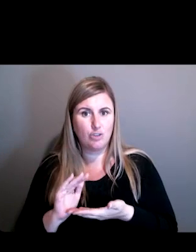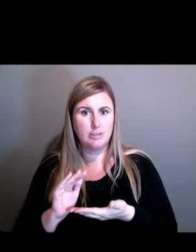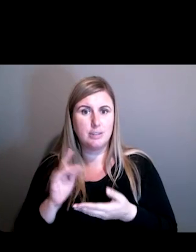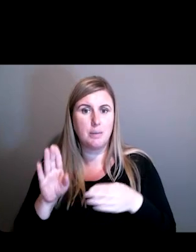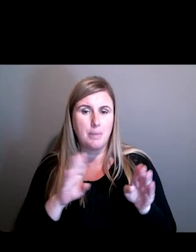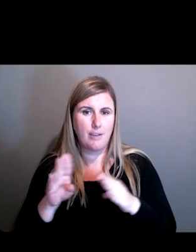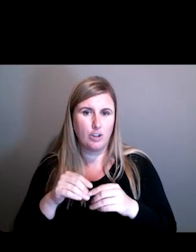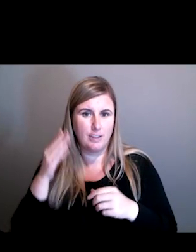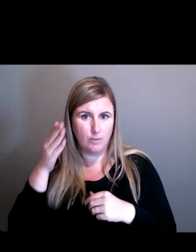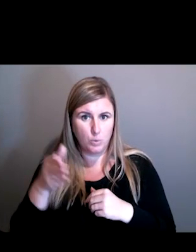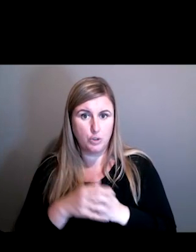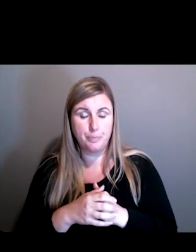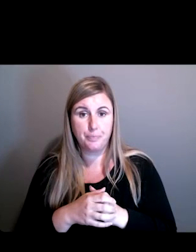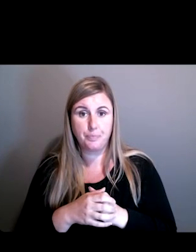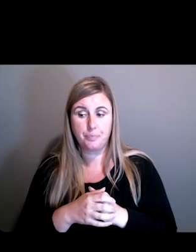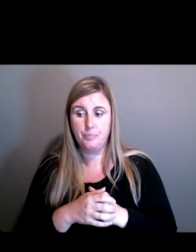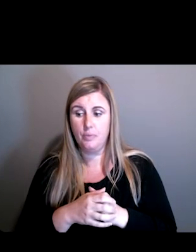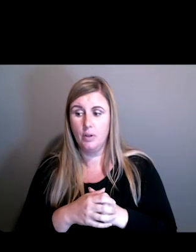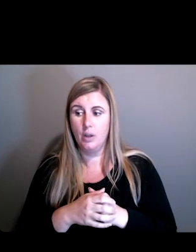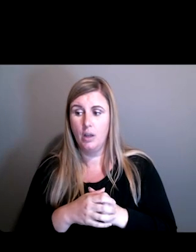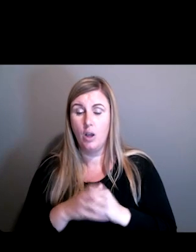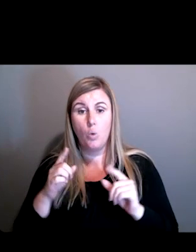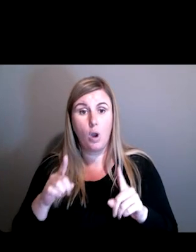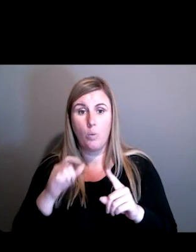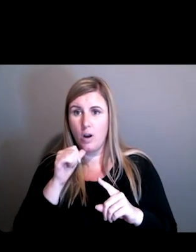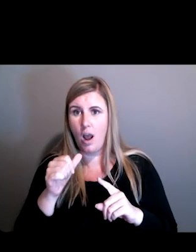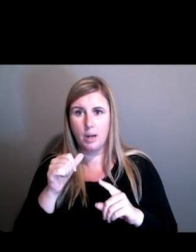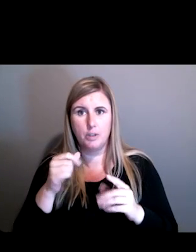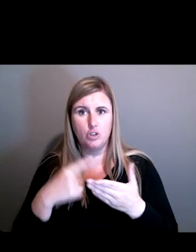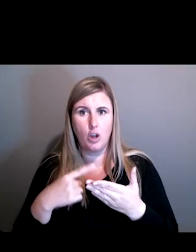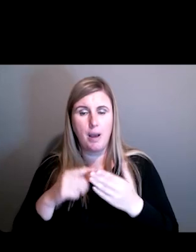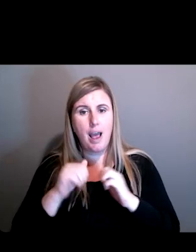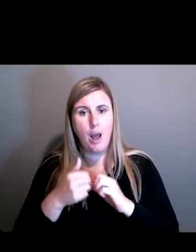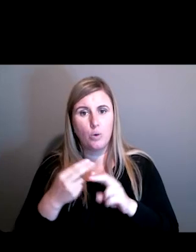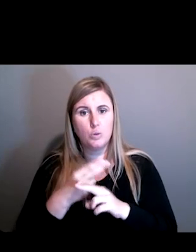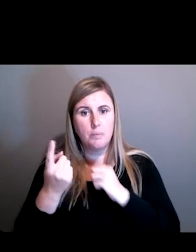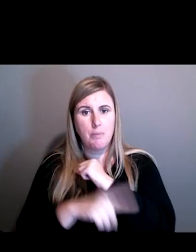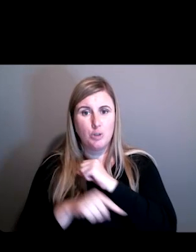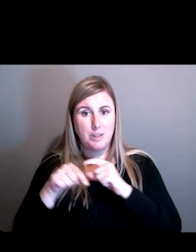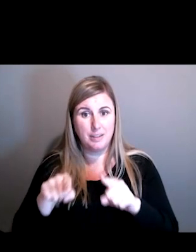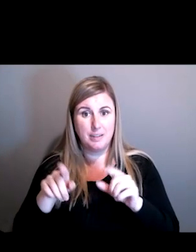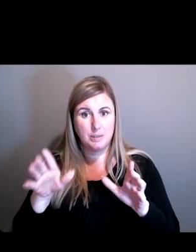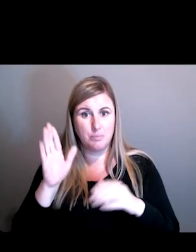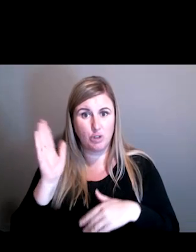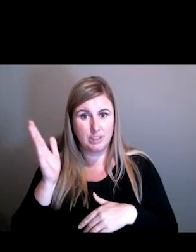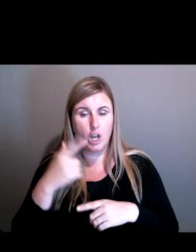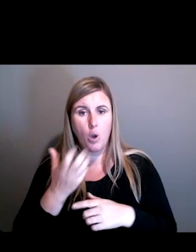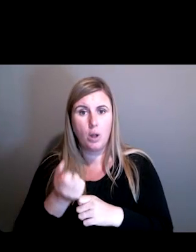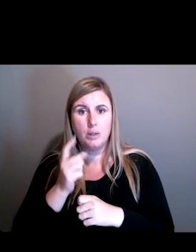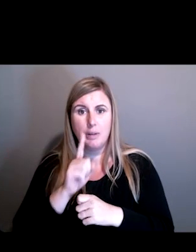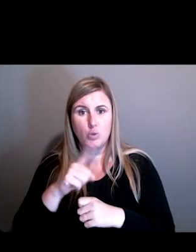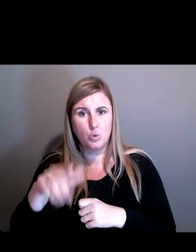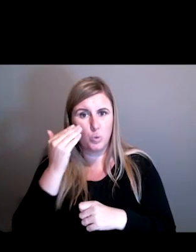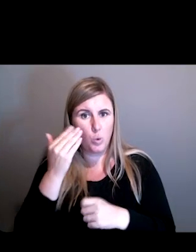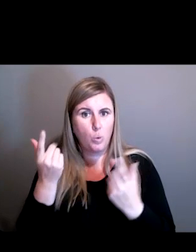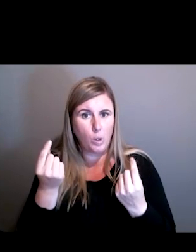that decreases that behavior in the future. And while we're not going to be talking about how to use punishment in this presentation, I just